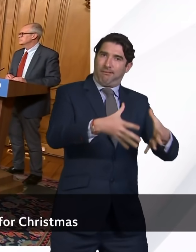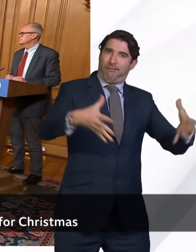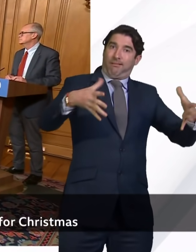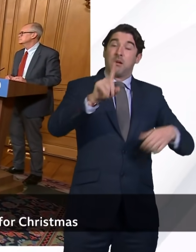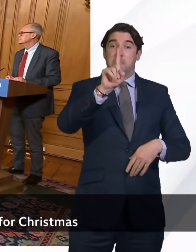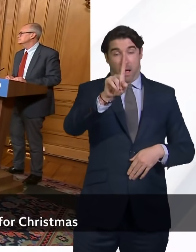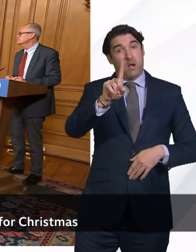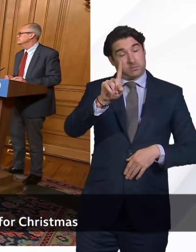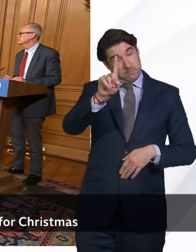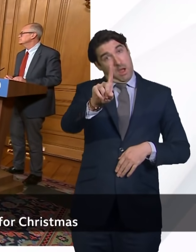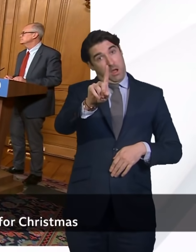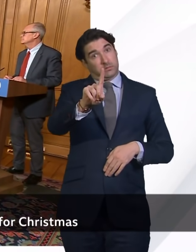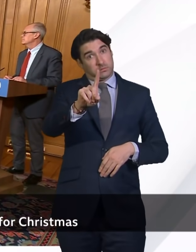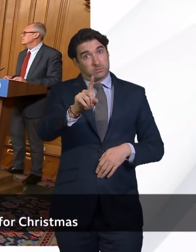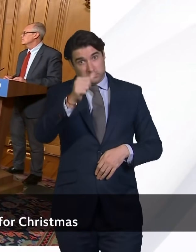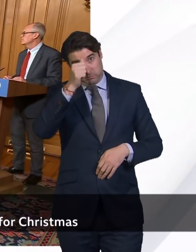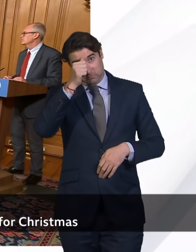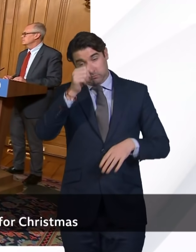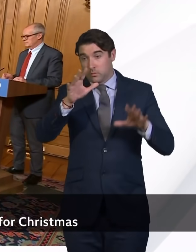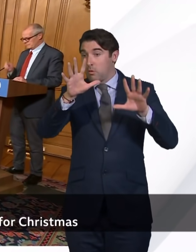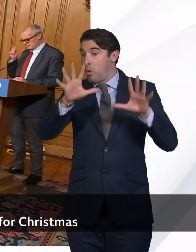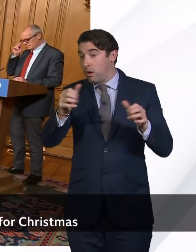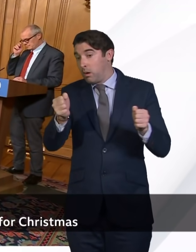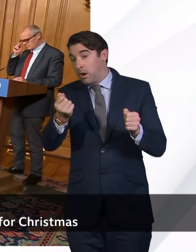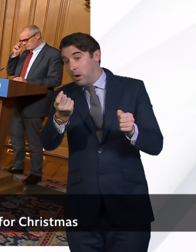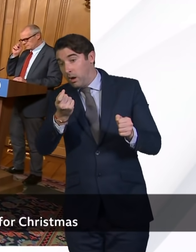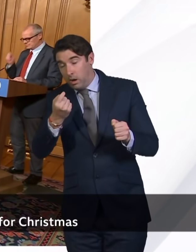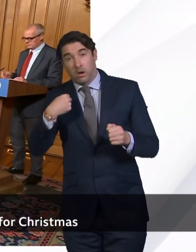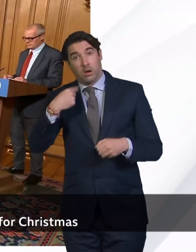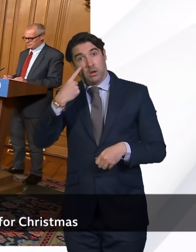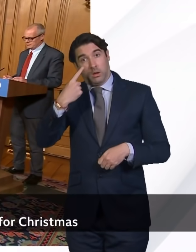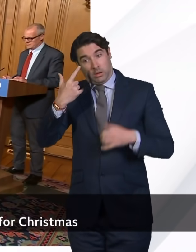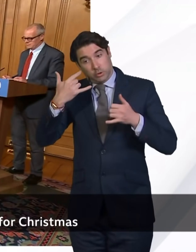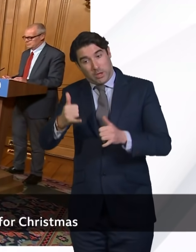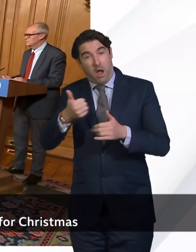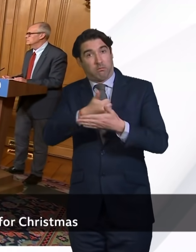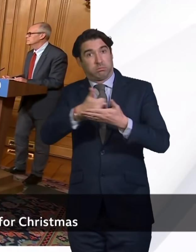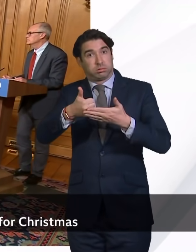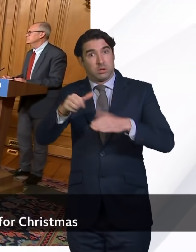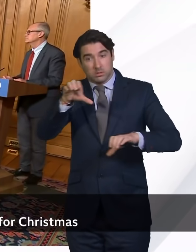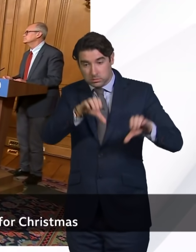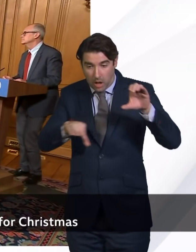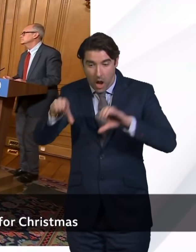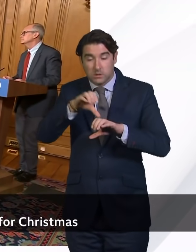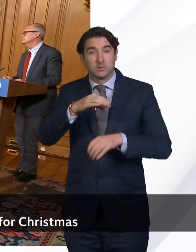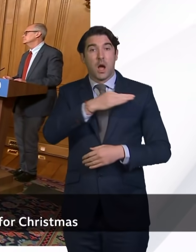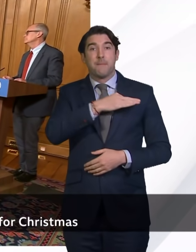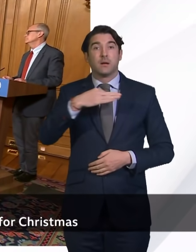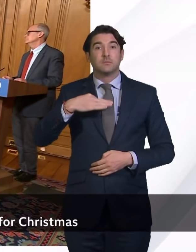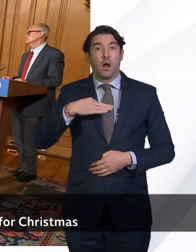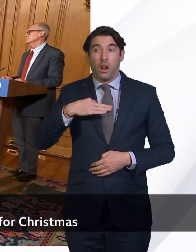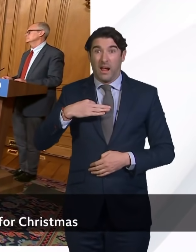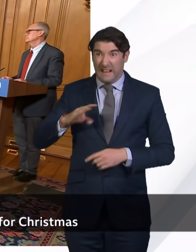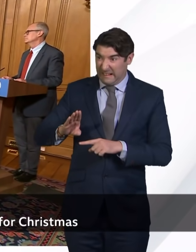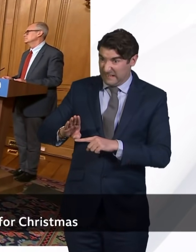at the numbers that come in. And as I said in my statement earlier on, it is still too early to tell whether that budget,